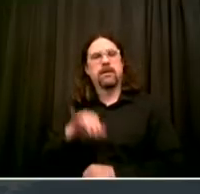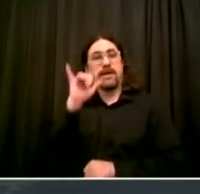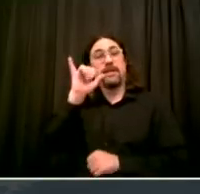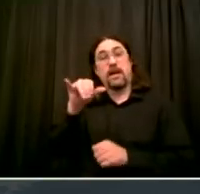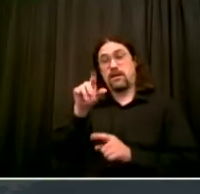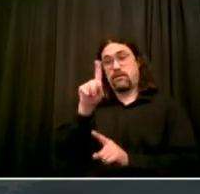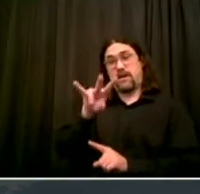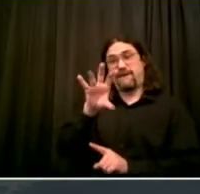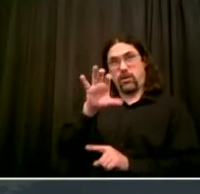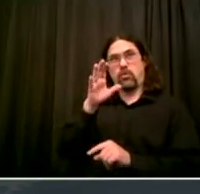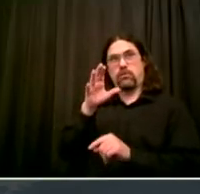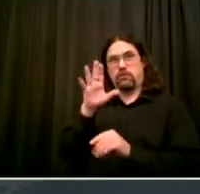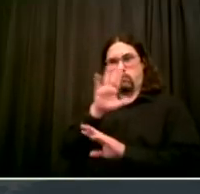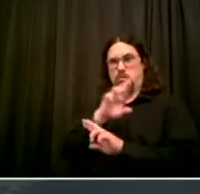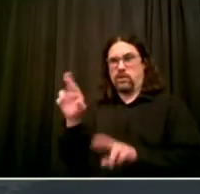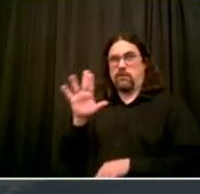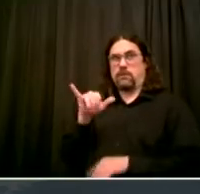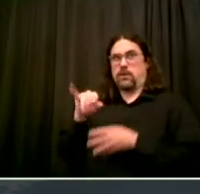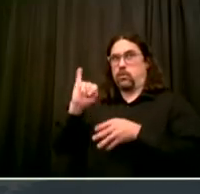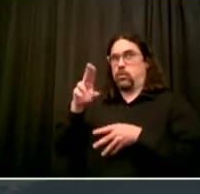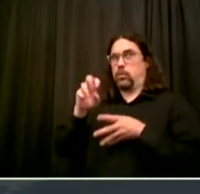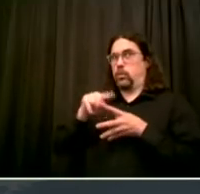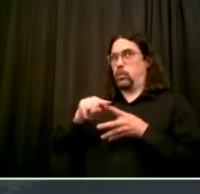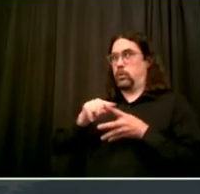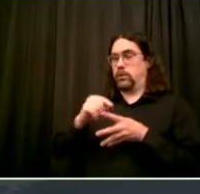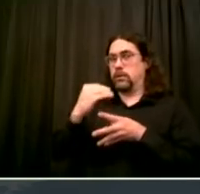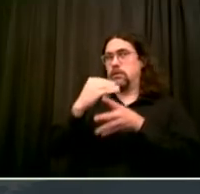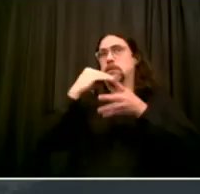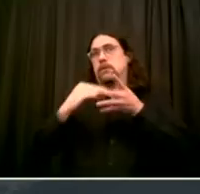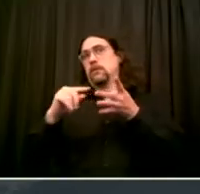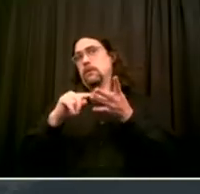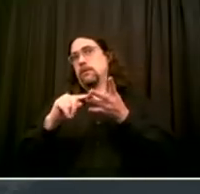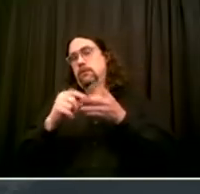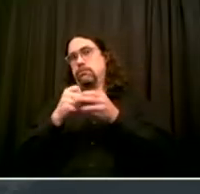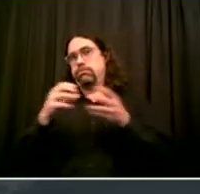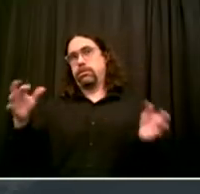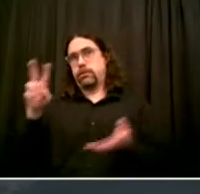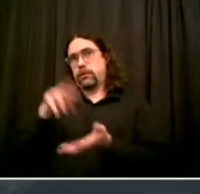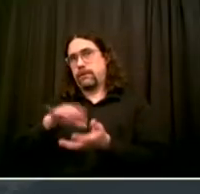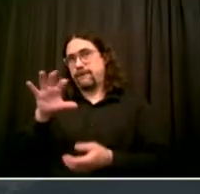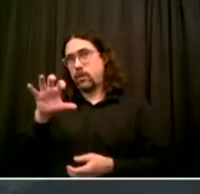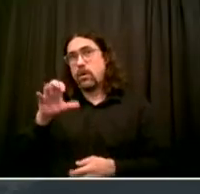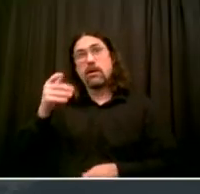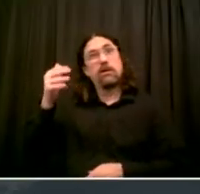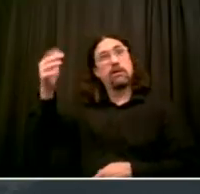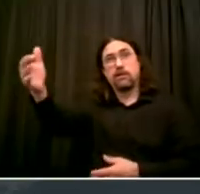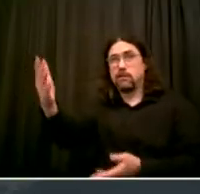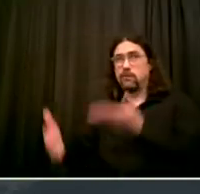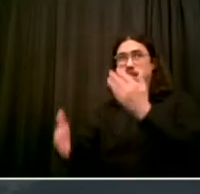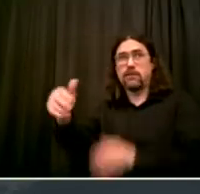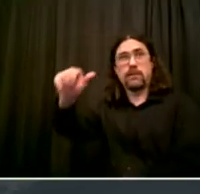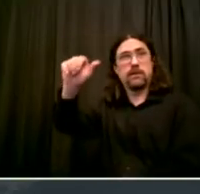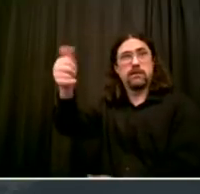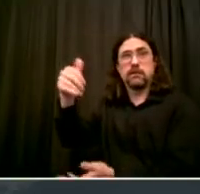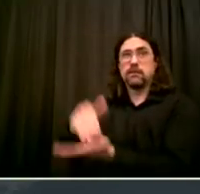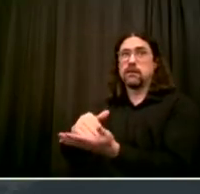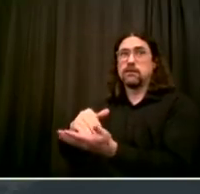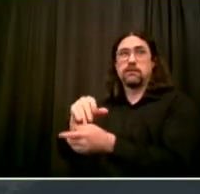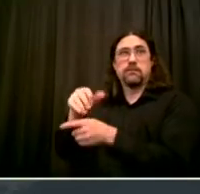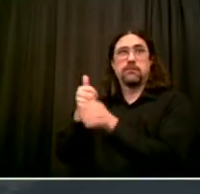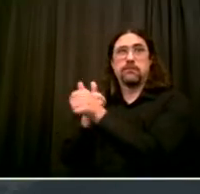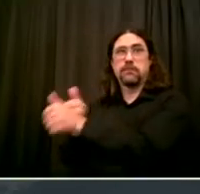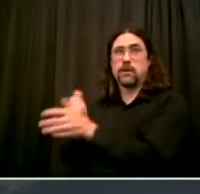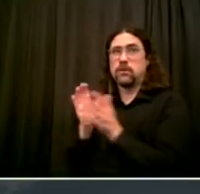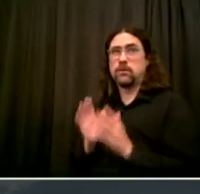of the equation are moving every day, improving every day. Now it's time to talk about the next piece. And when we